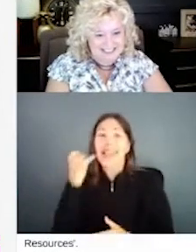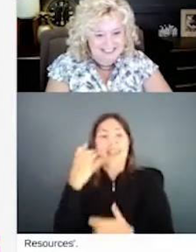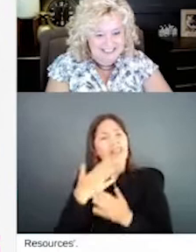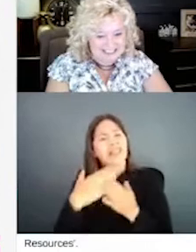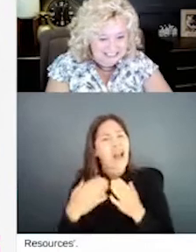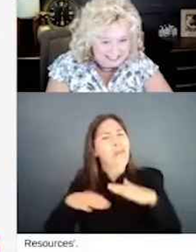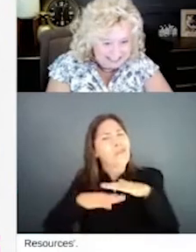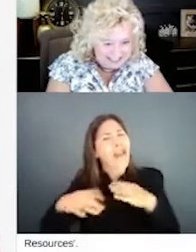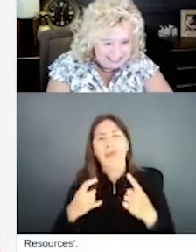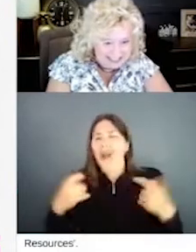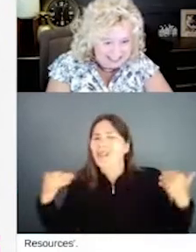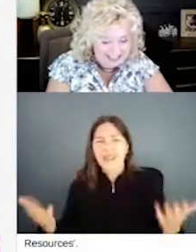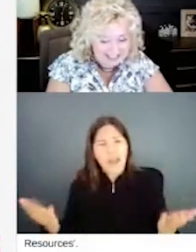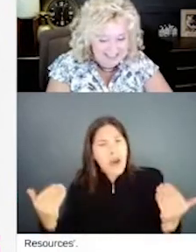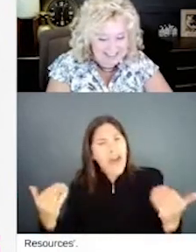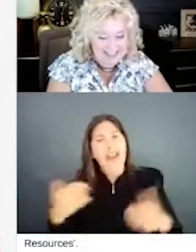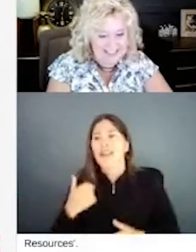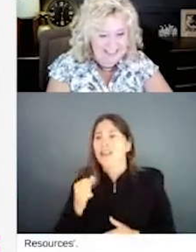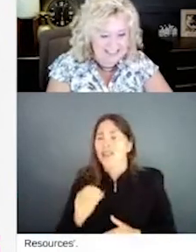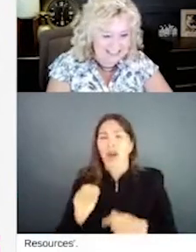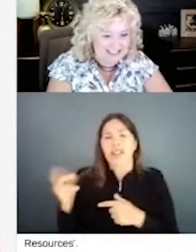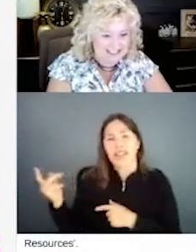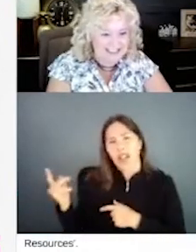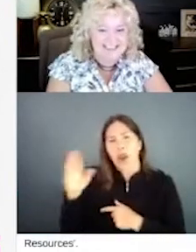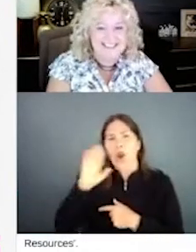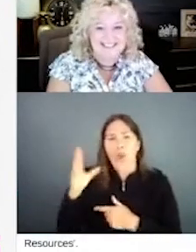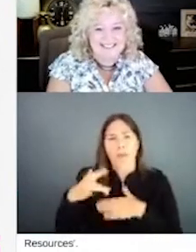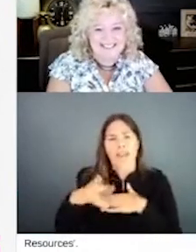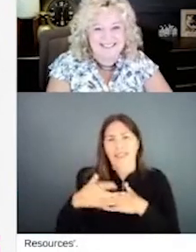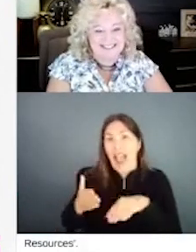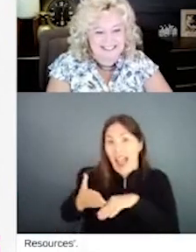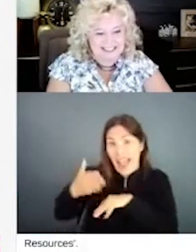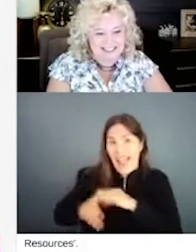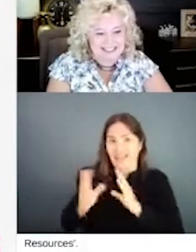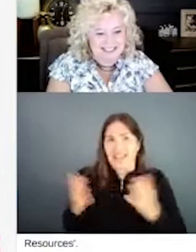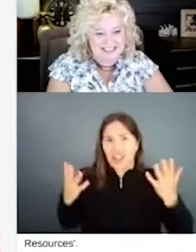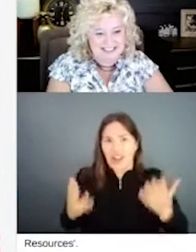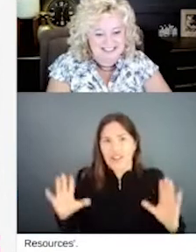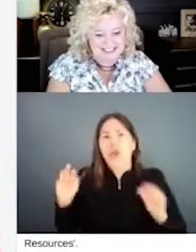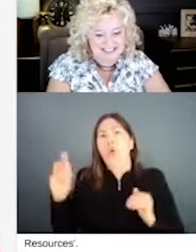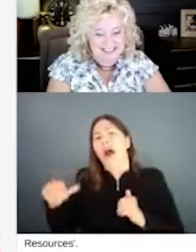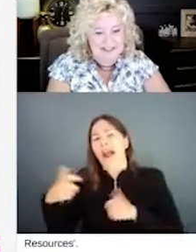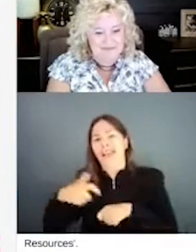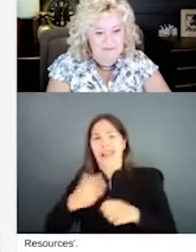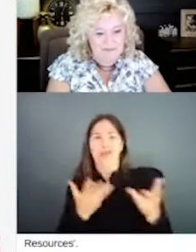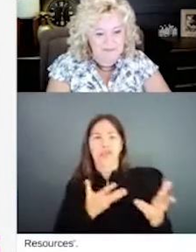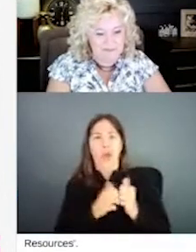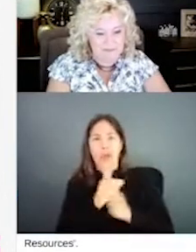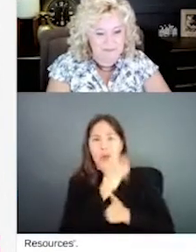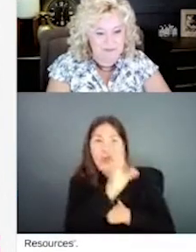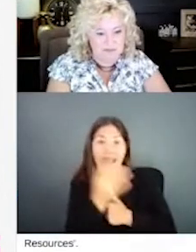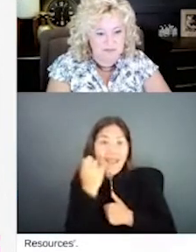don't hesitate to throw them out there. And then Christy and I are also available after the session or at another time to speak with you directly if that would